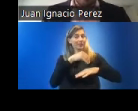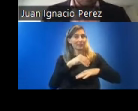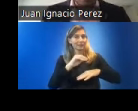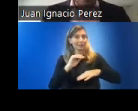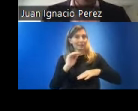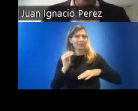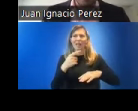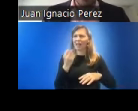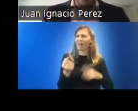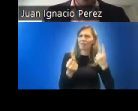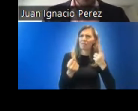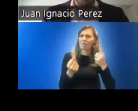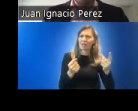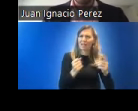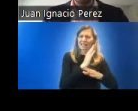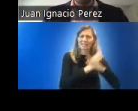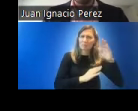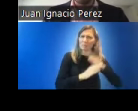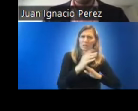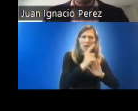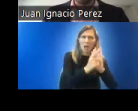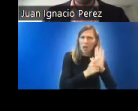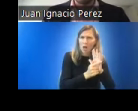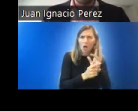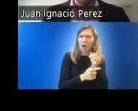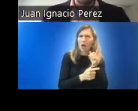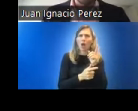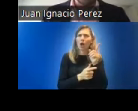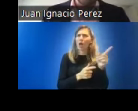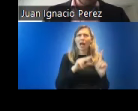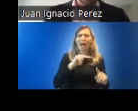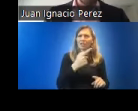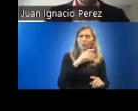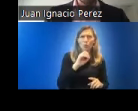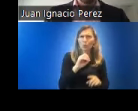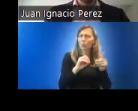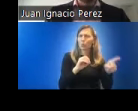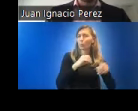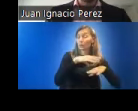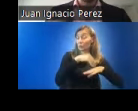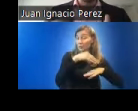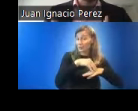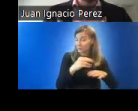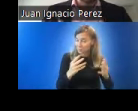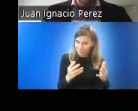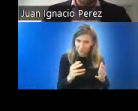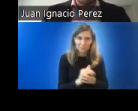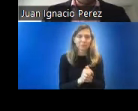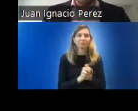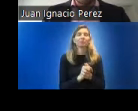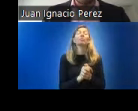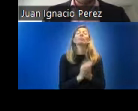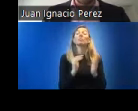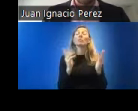disability law NGO or something utilizing this optional protocol, but in which the